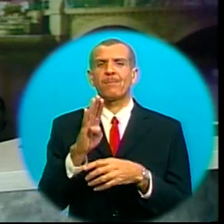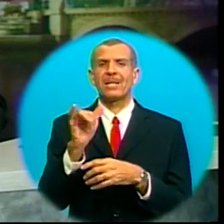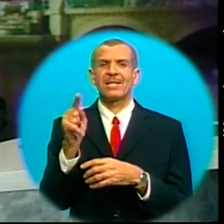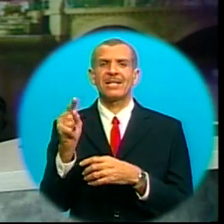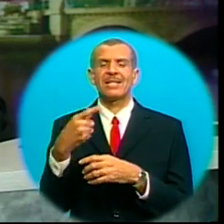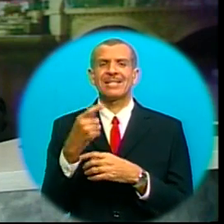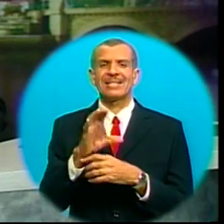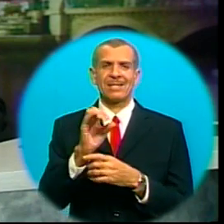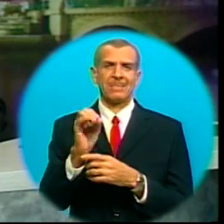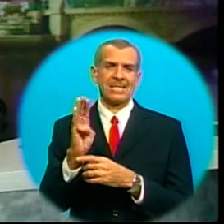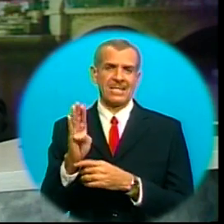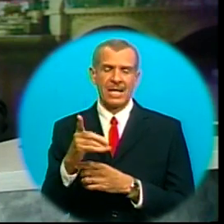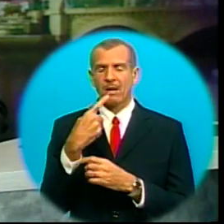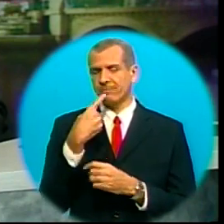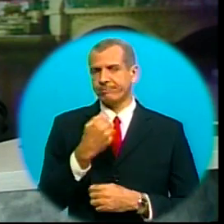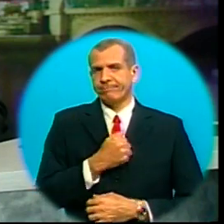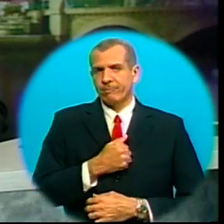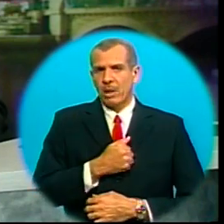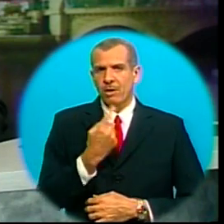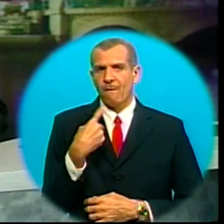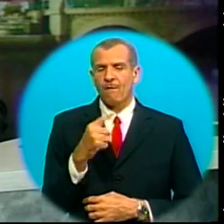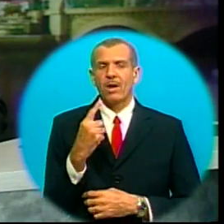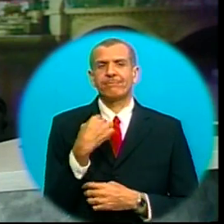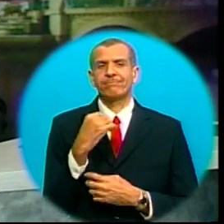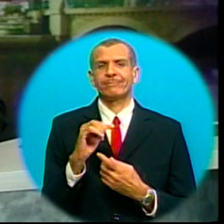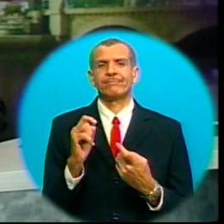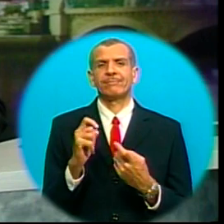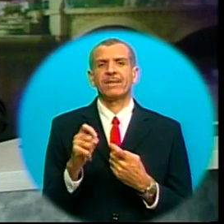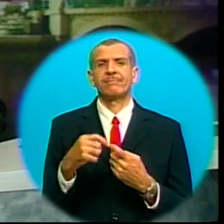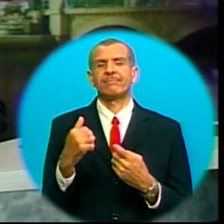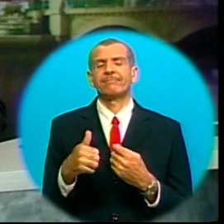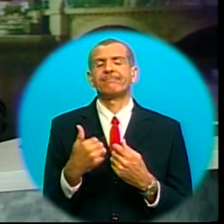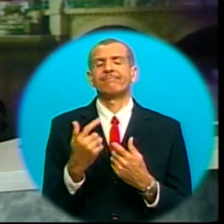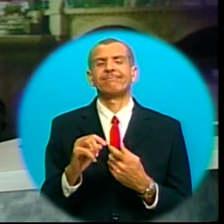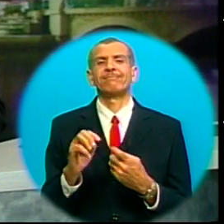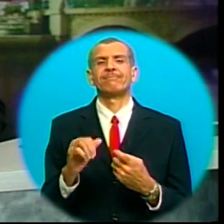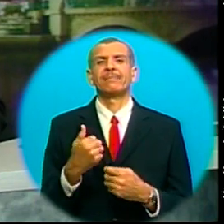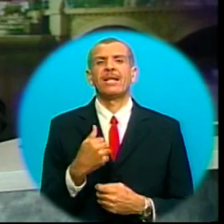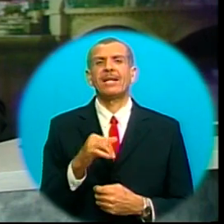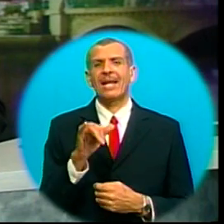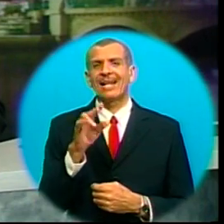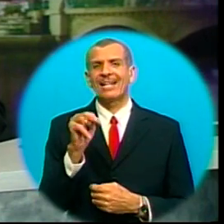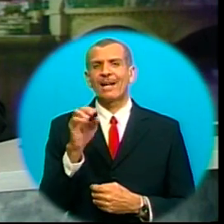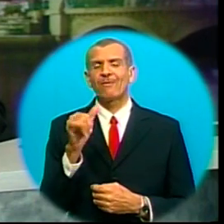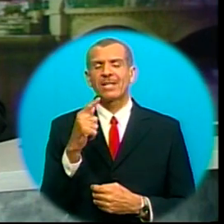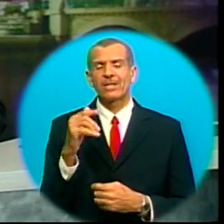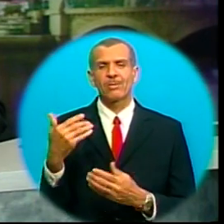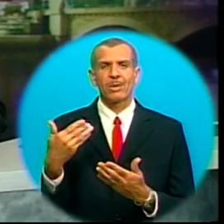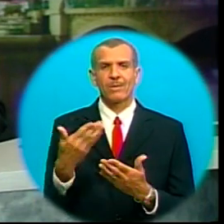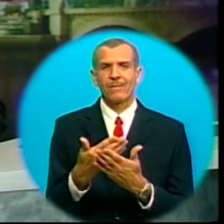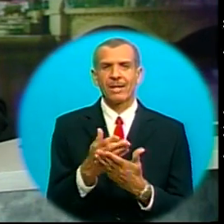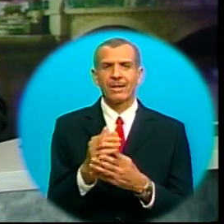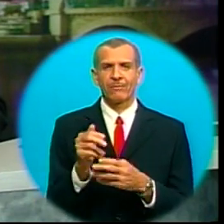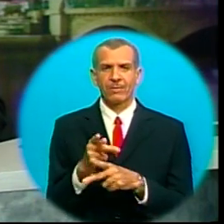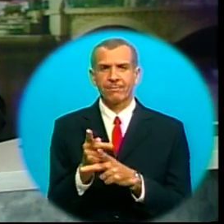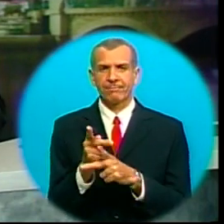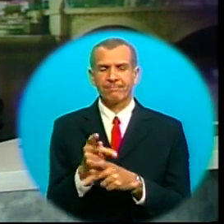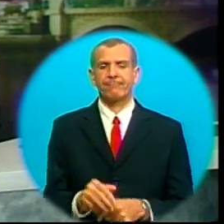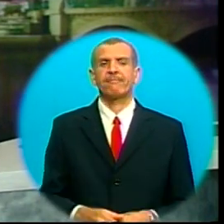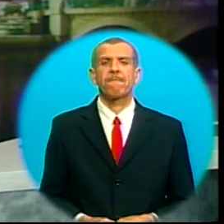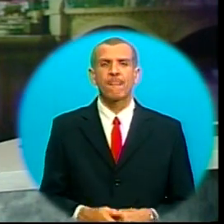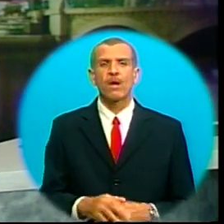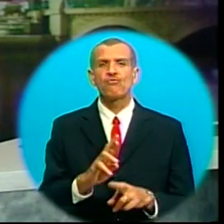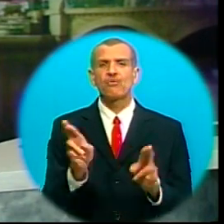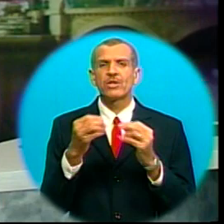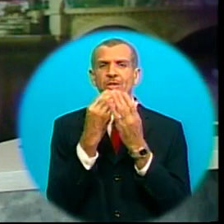CBC premises. We do apologize for any inconvenience and urge you to approach the area with caution. Regional